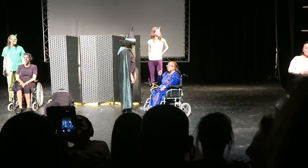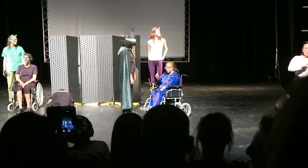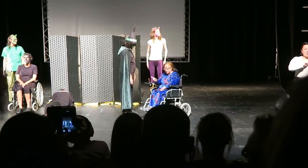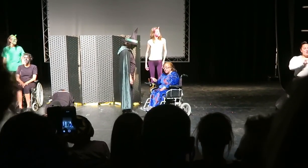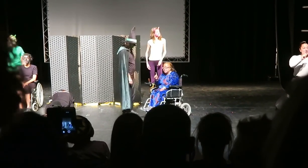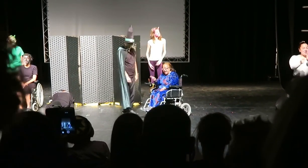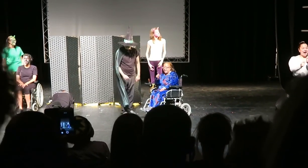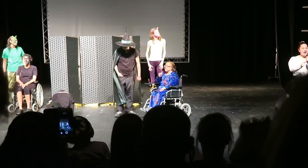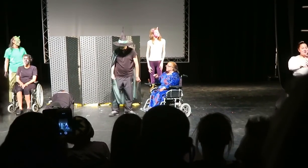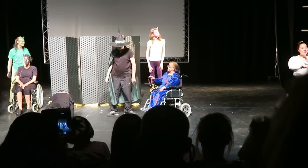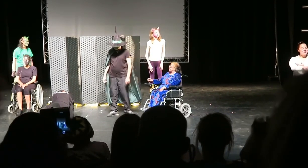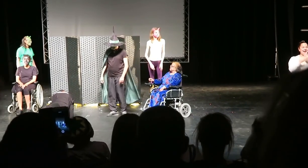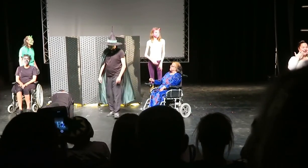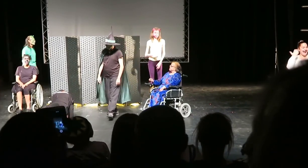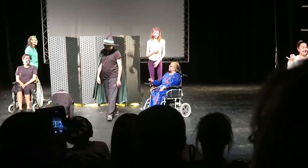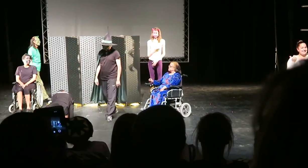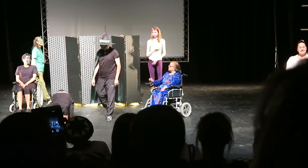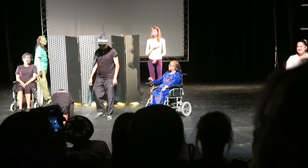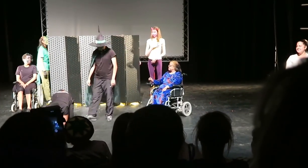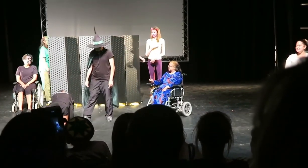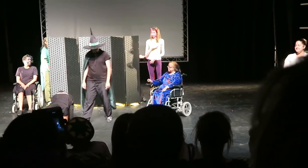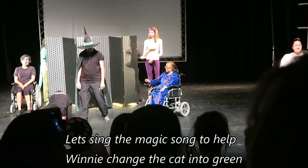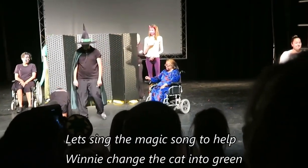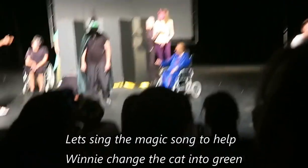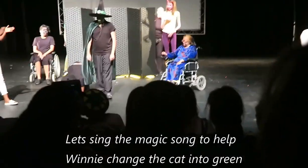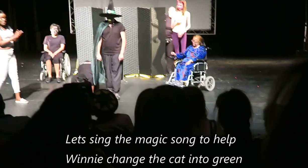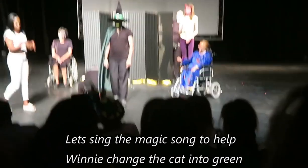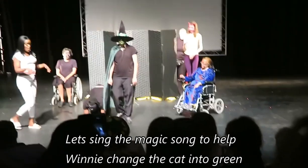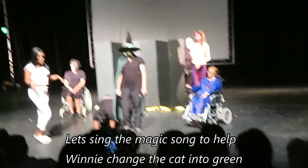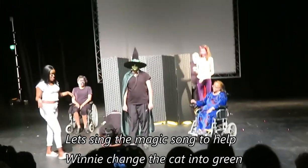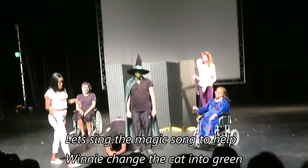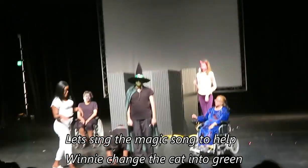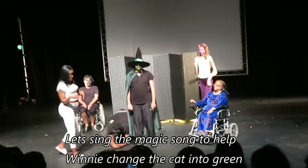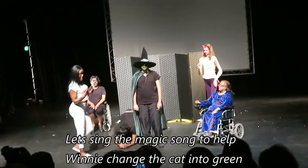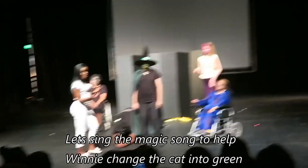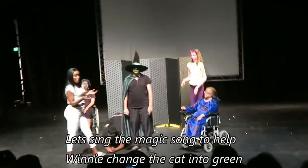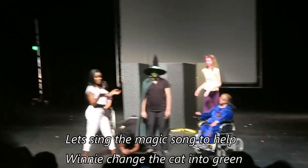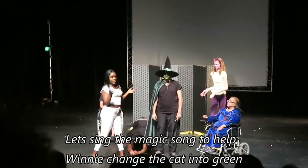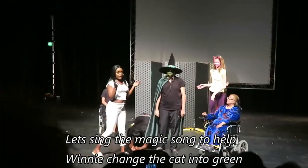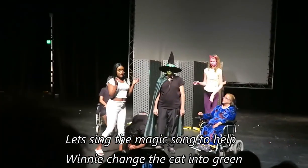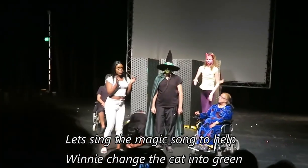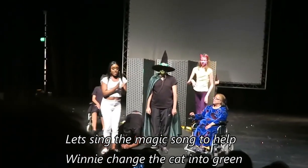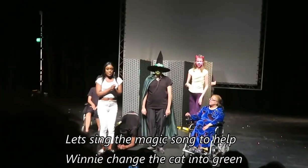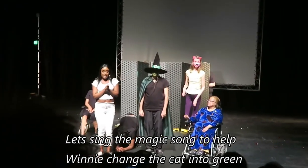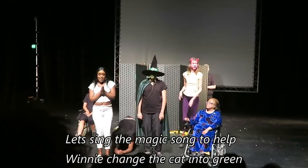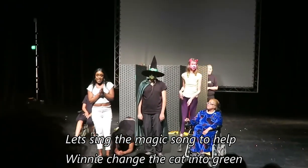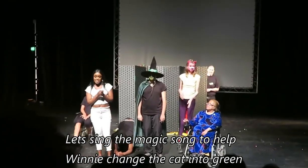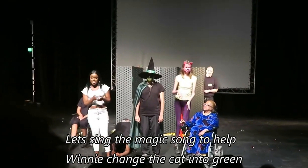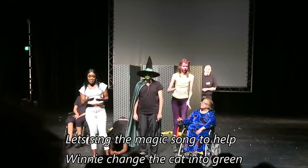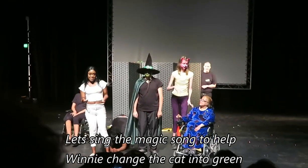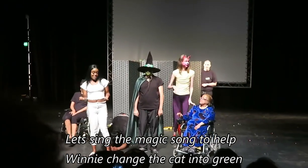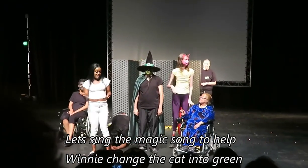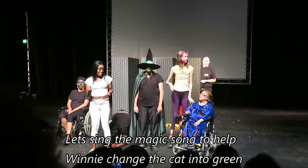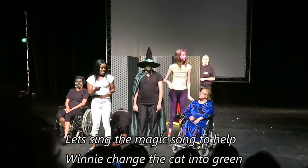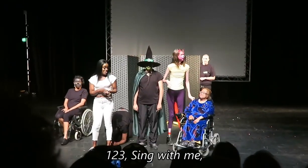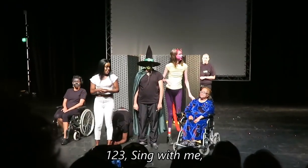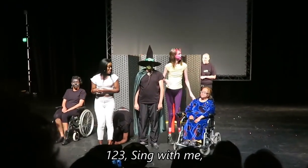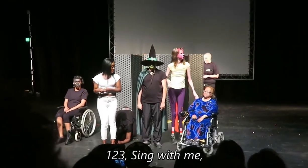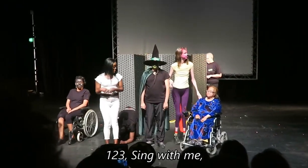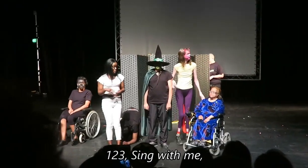it as green. Okay, Dad, let's go sing the magic song to help Winnie change the cat into